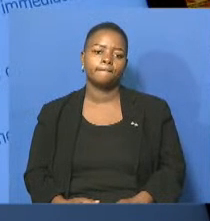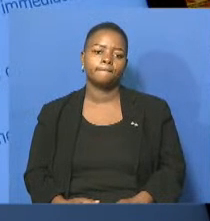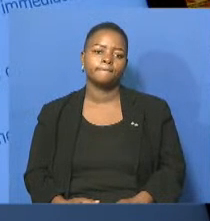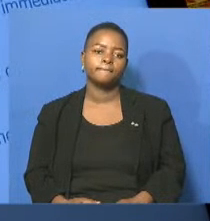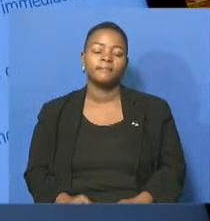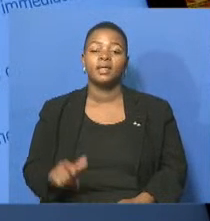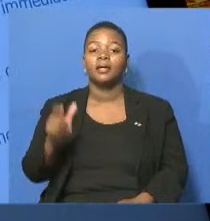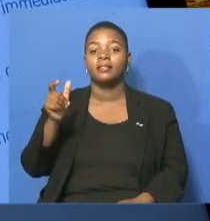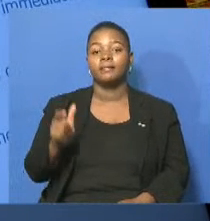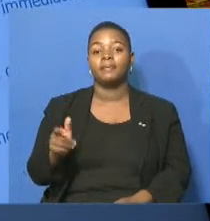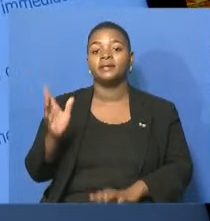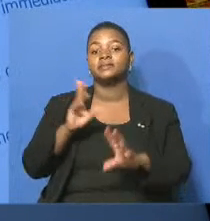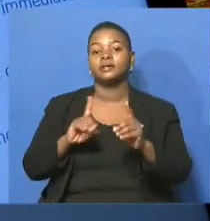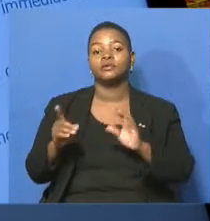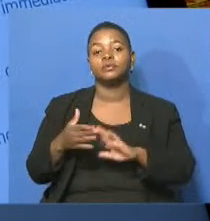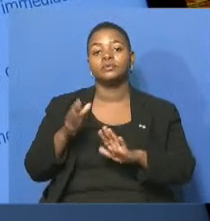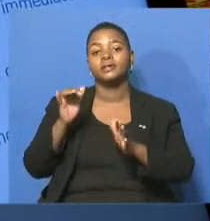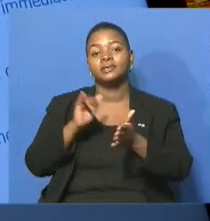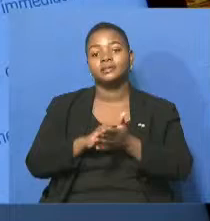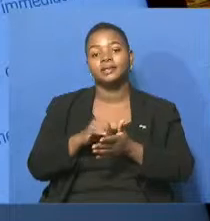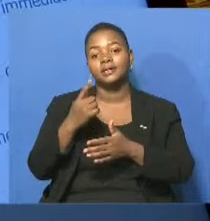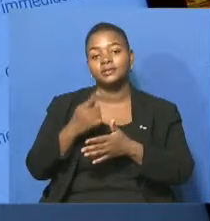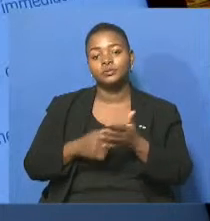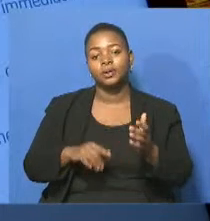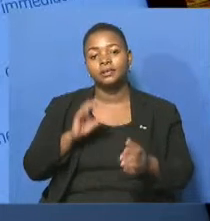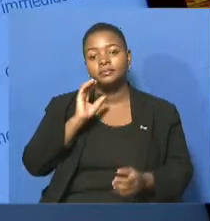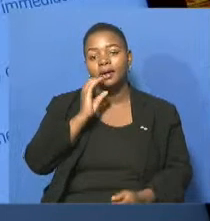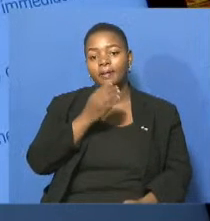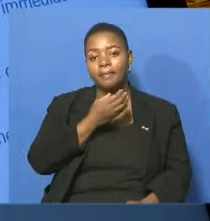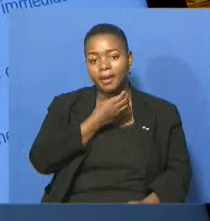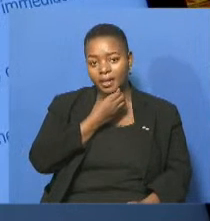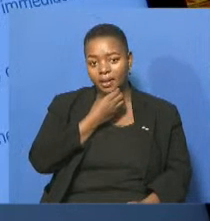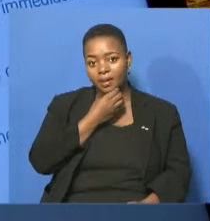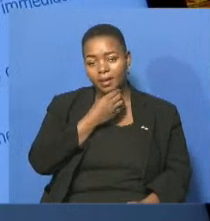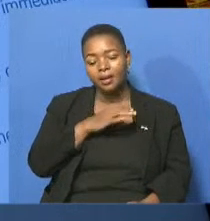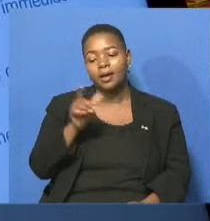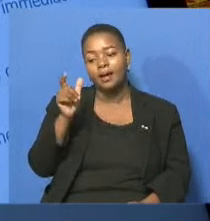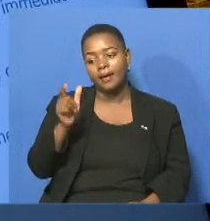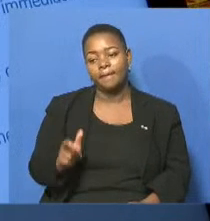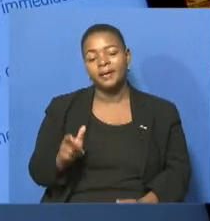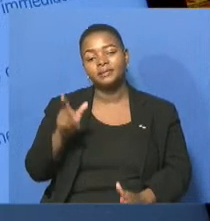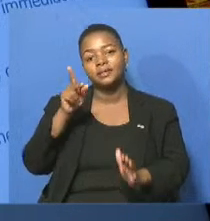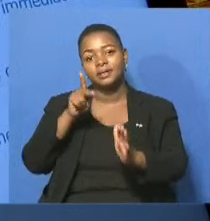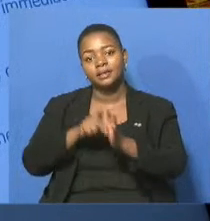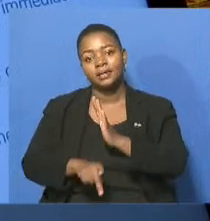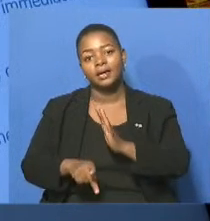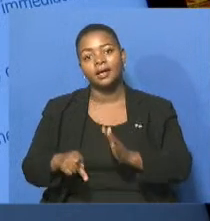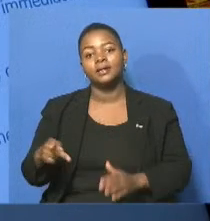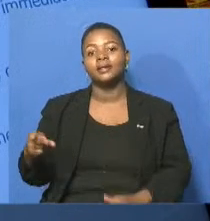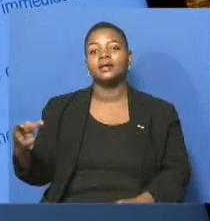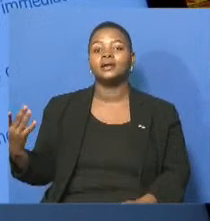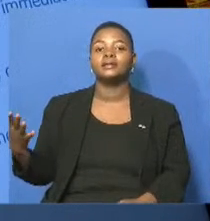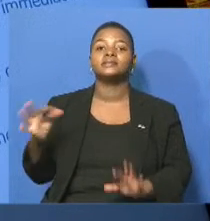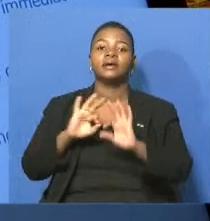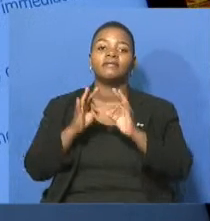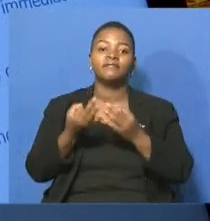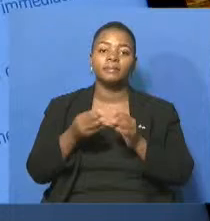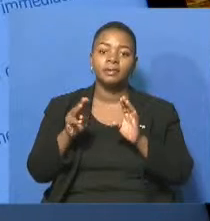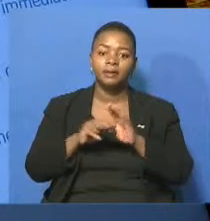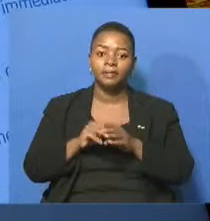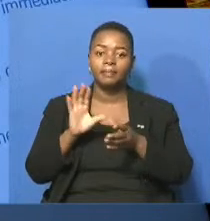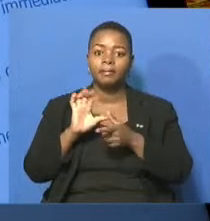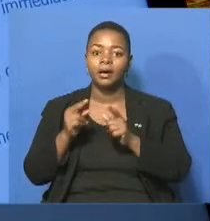who does that is male. The typical victim is an intimate partner or a family member.